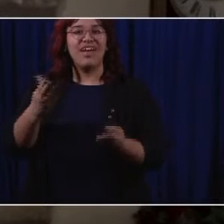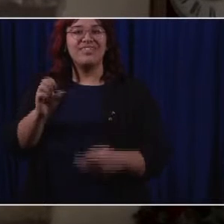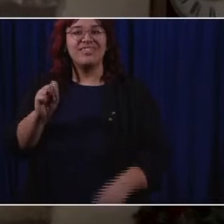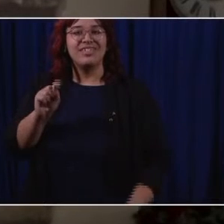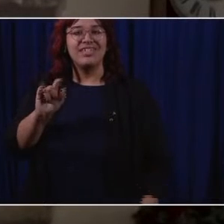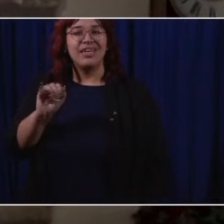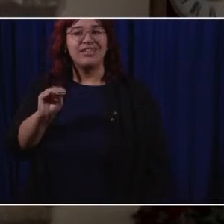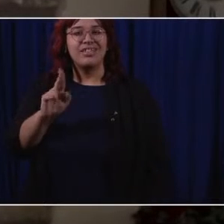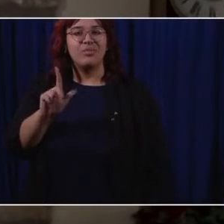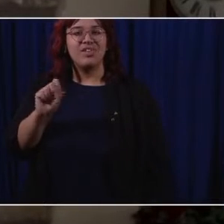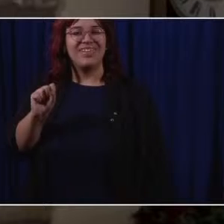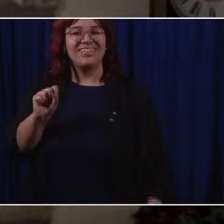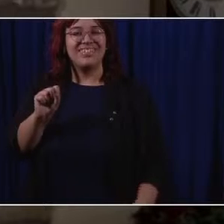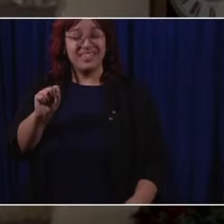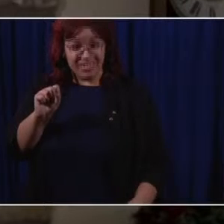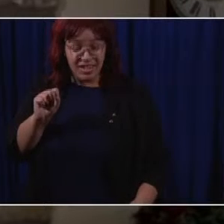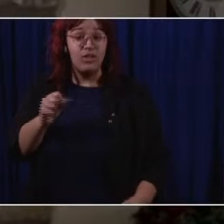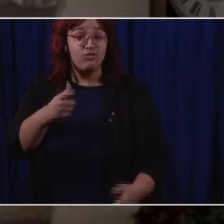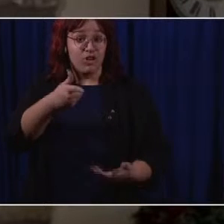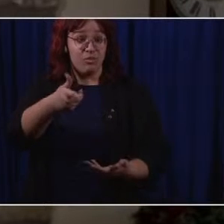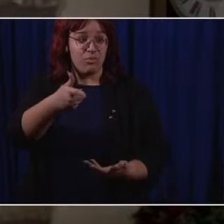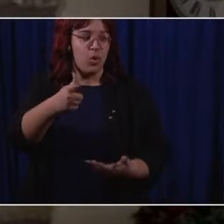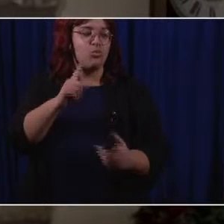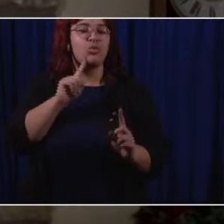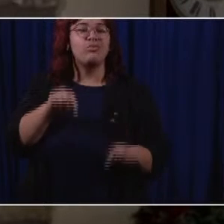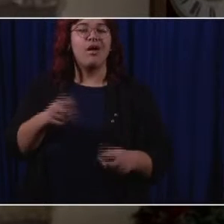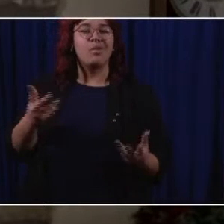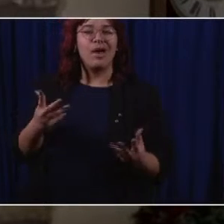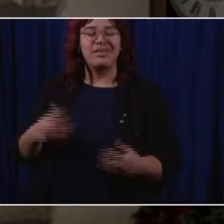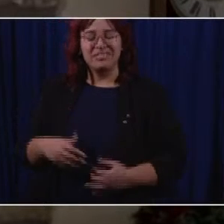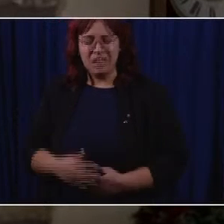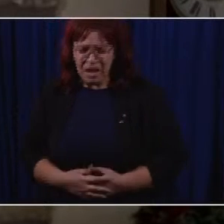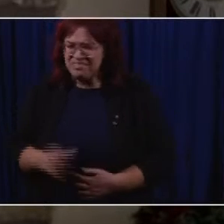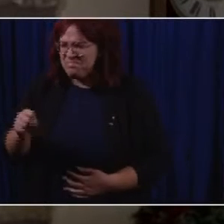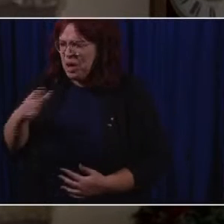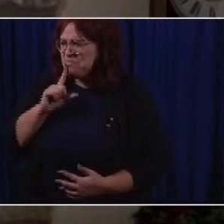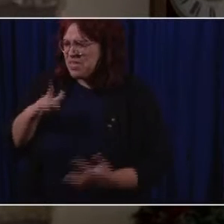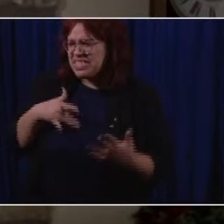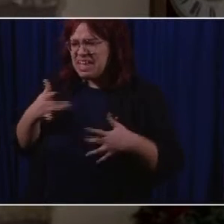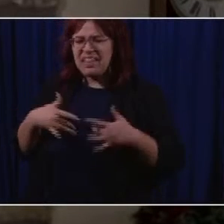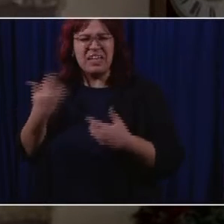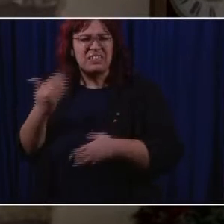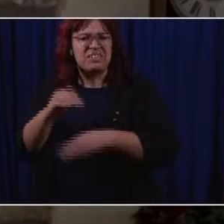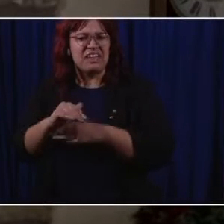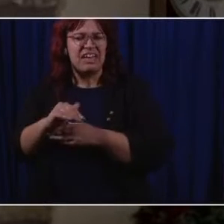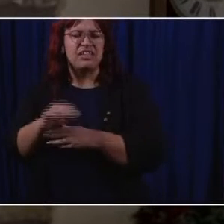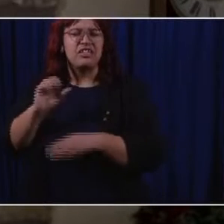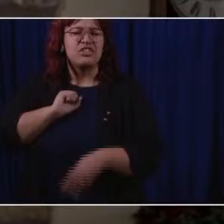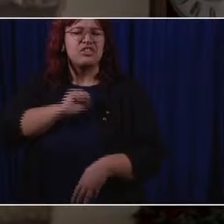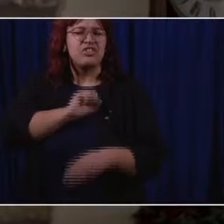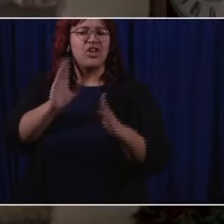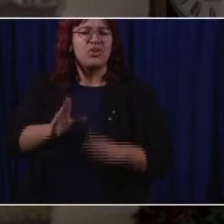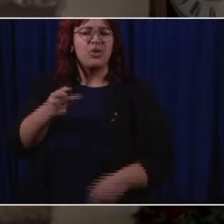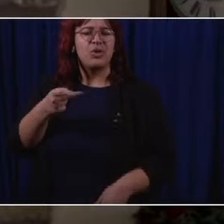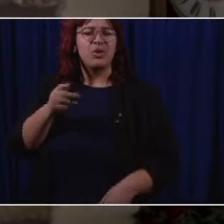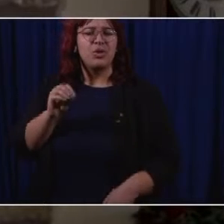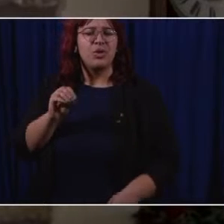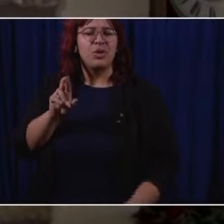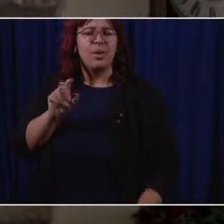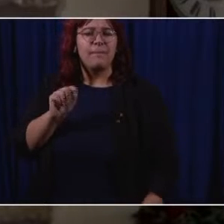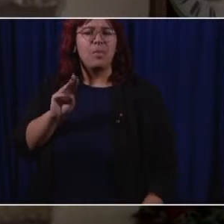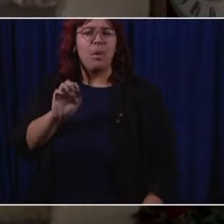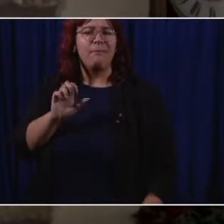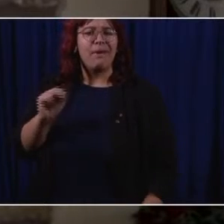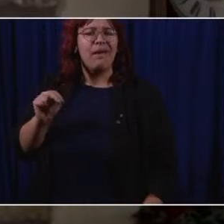excited about it. And I talked last night to Senator Portman, who's been involved in this bipartisan group